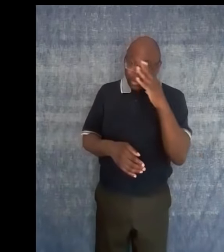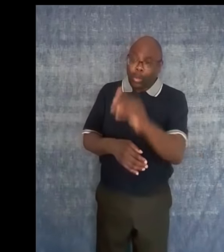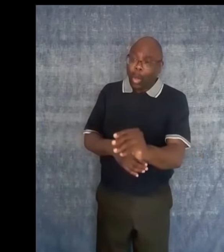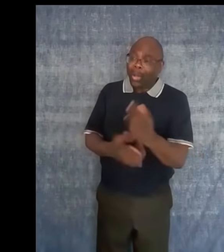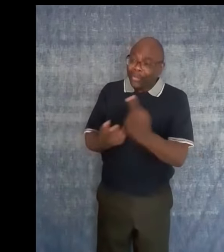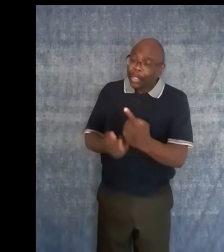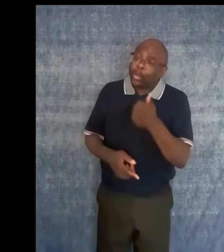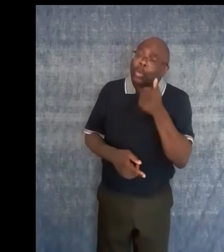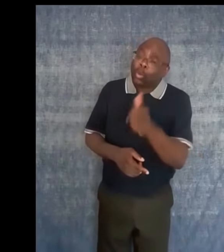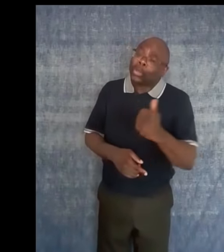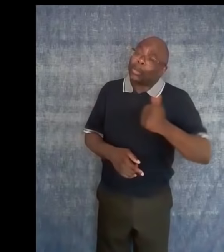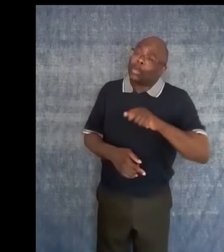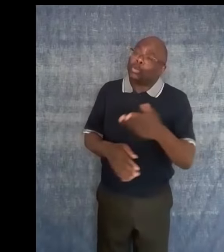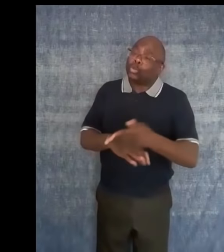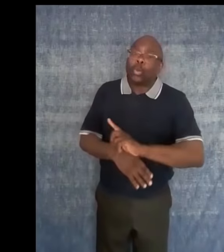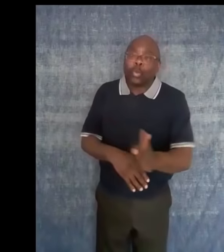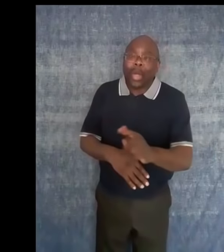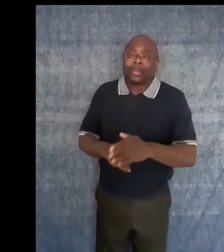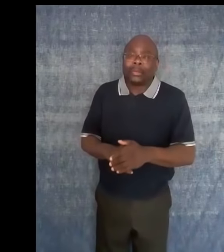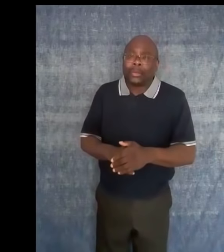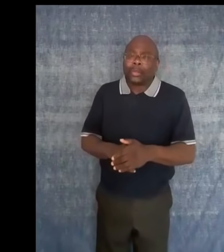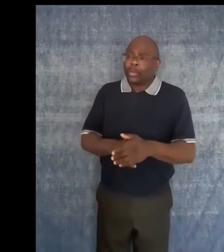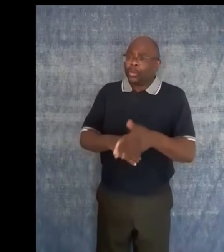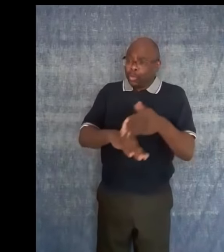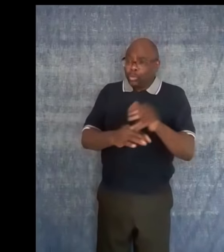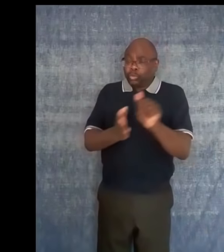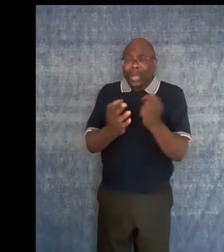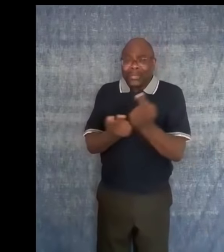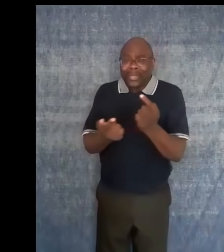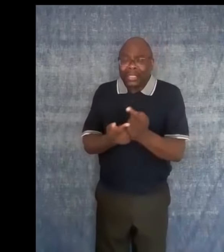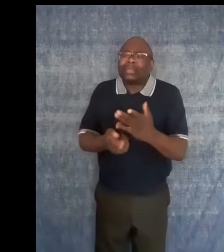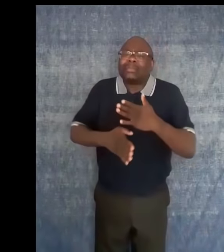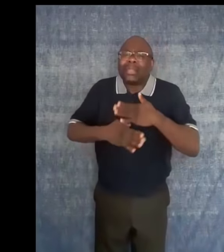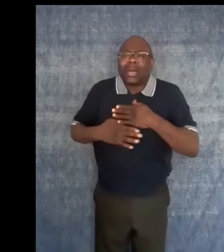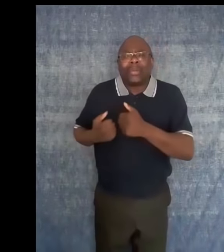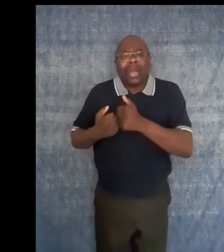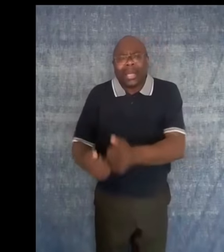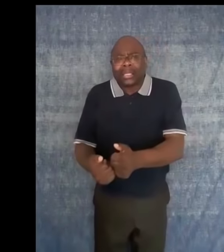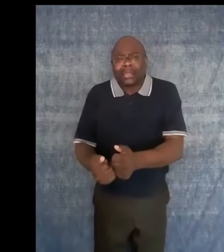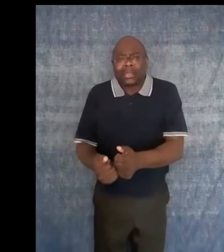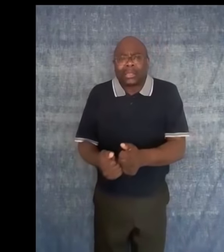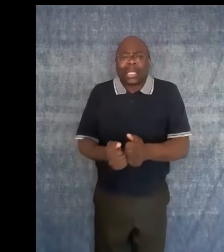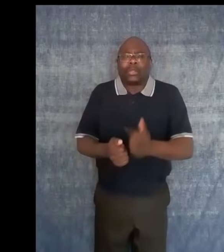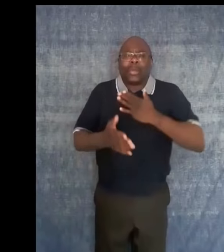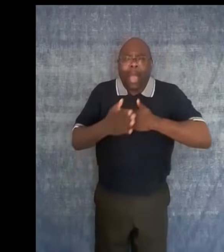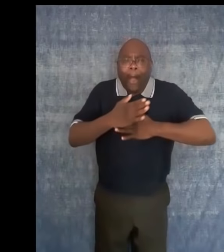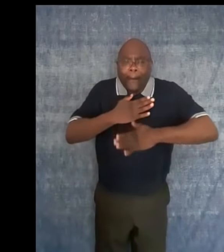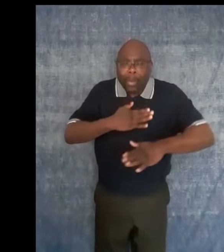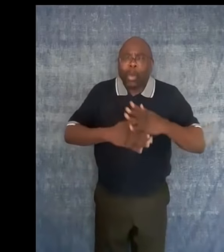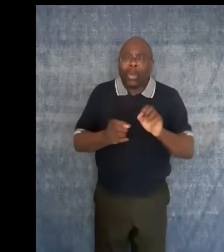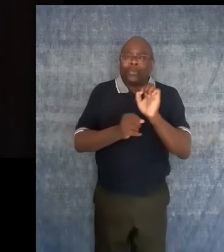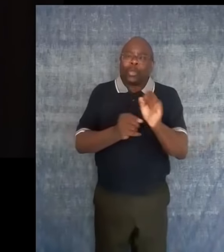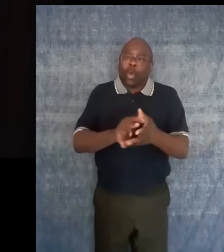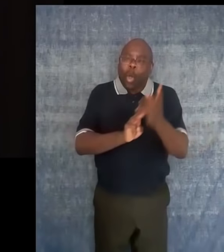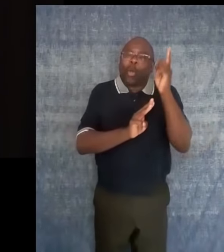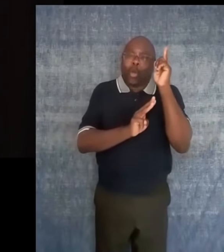And what does the Lord require of you but to do justice and to love kindness and to walk humbly with your God?" We